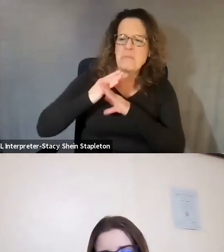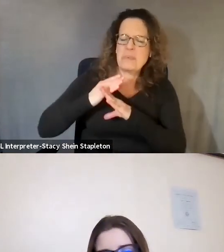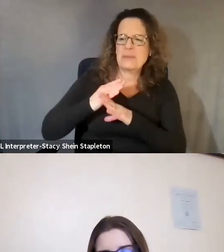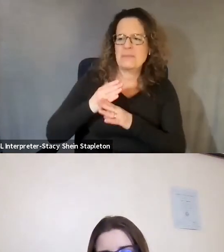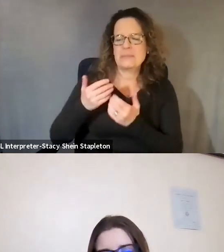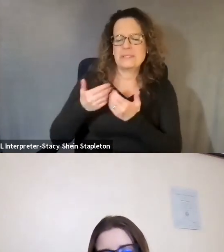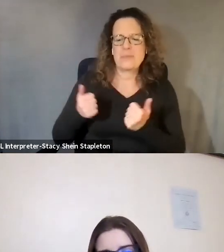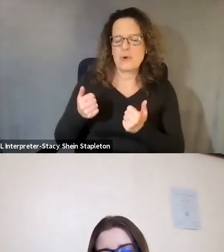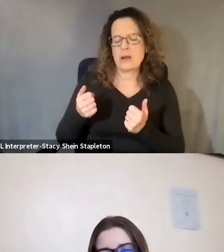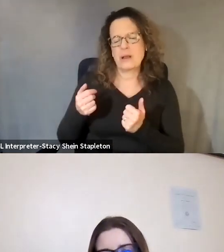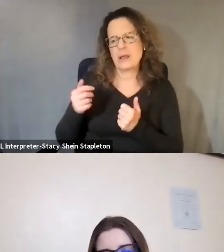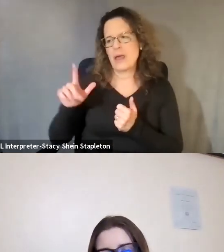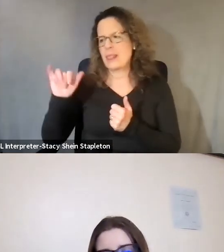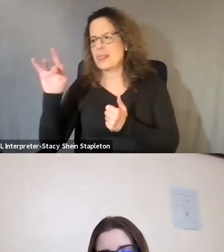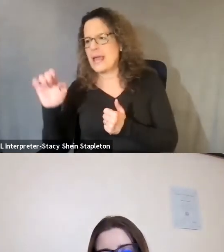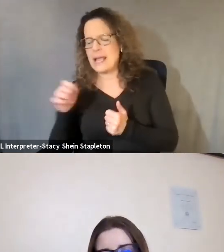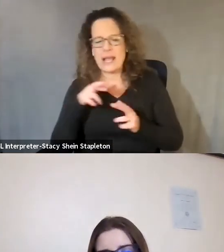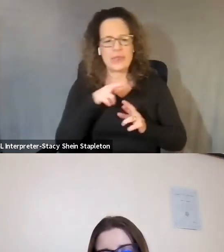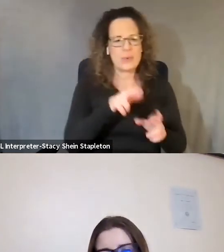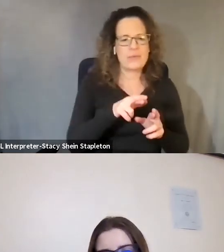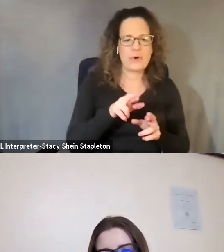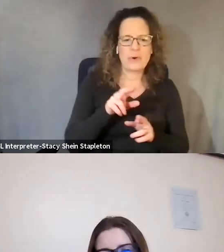those two watersheds hundreds of years ago.